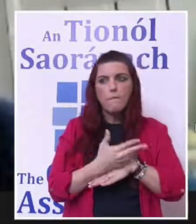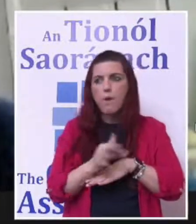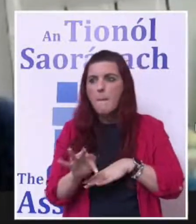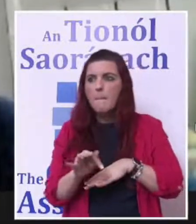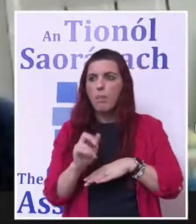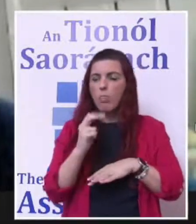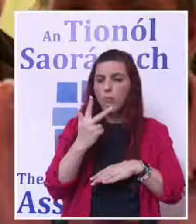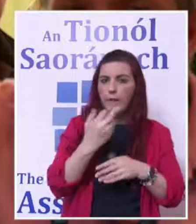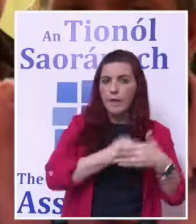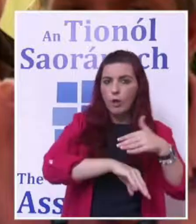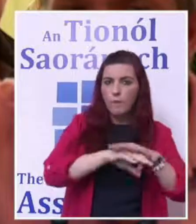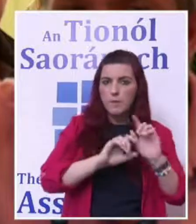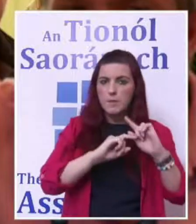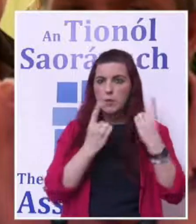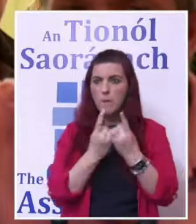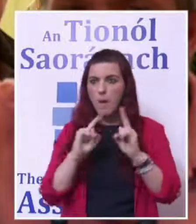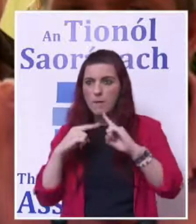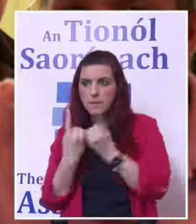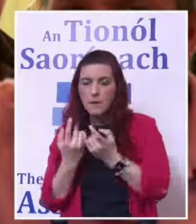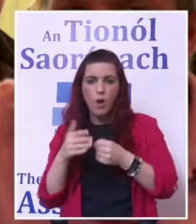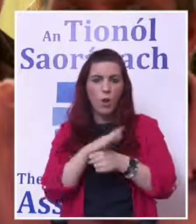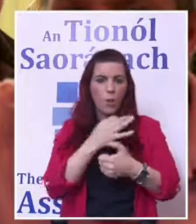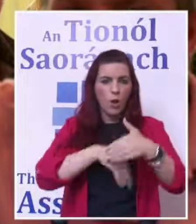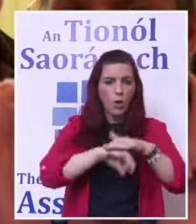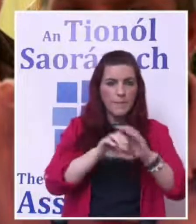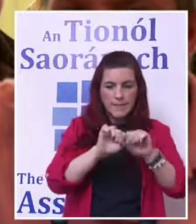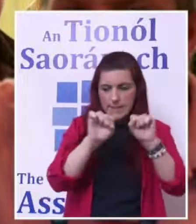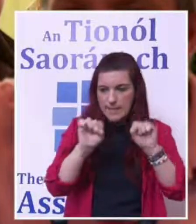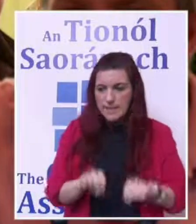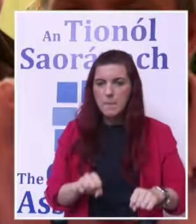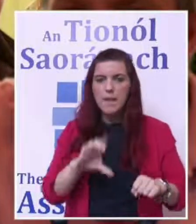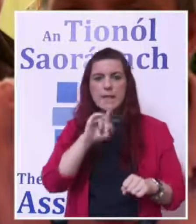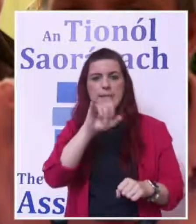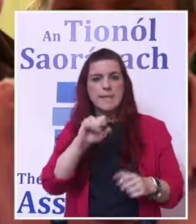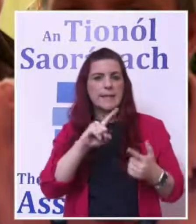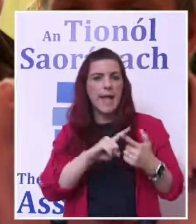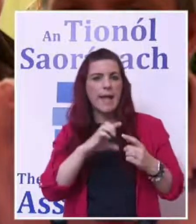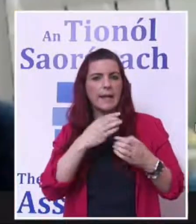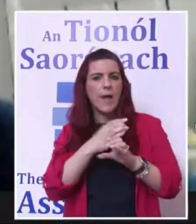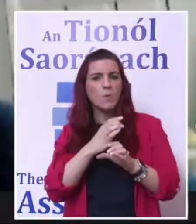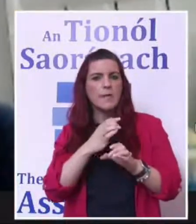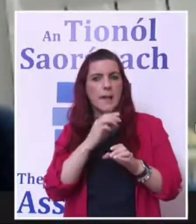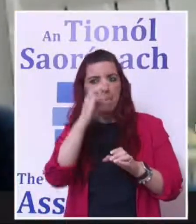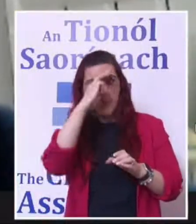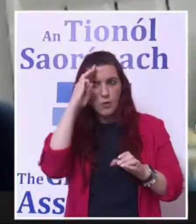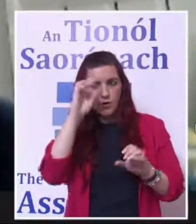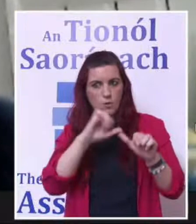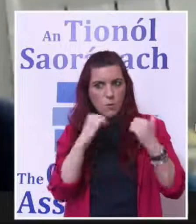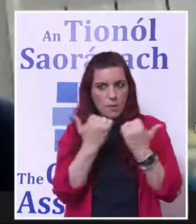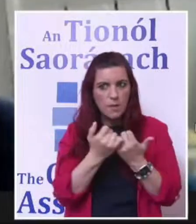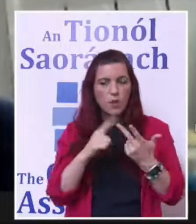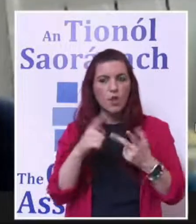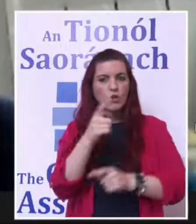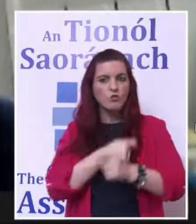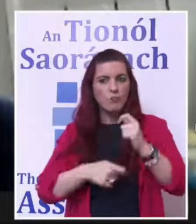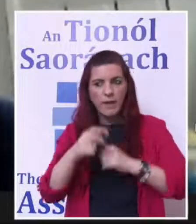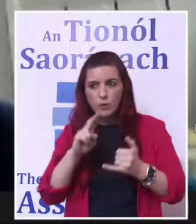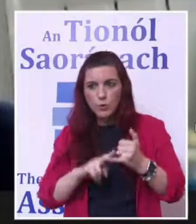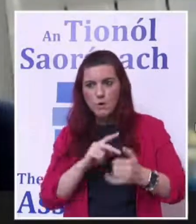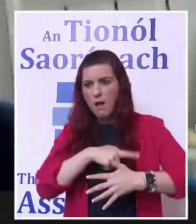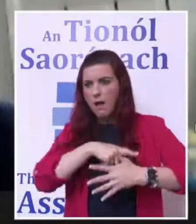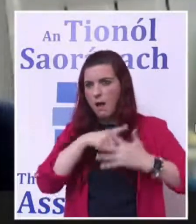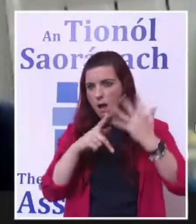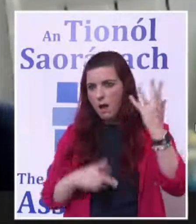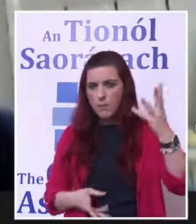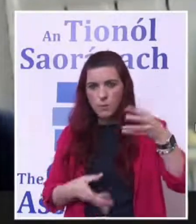3 government departments, the local government system, the City and County Management Association, the trade unions, to make that happen. Now, it